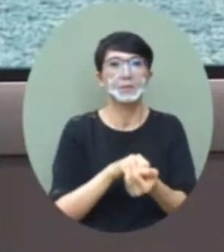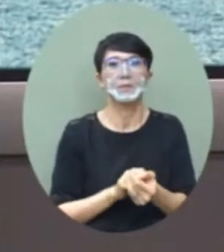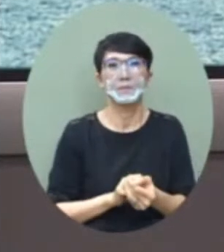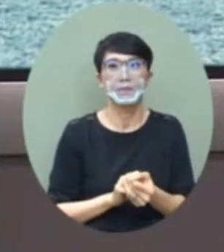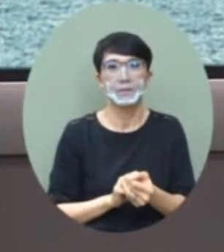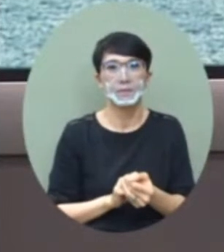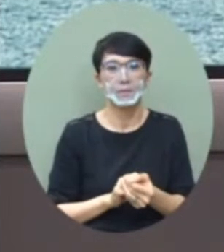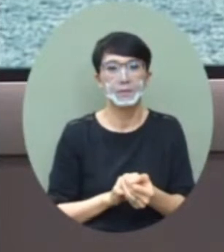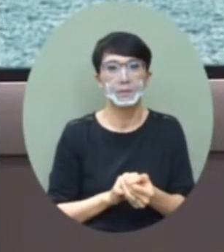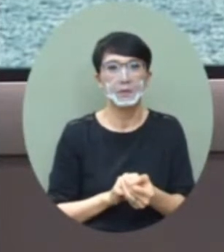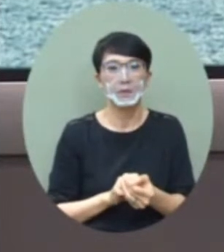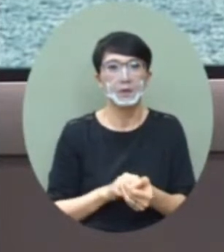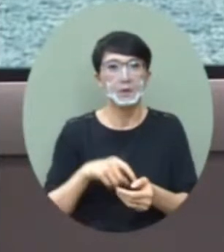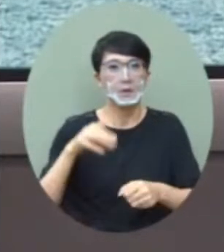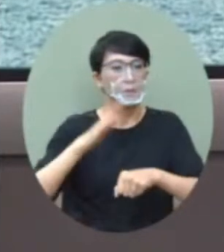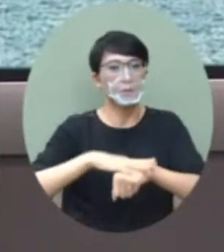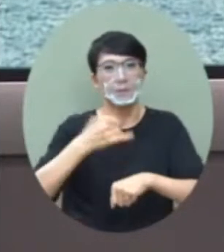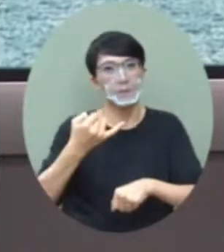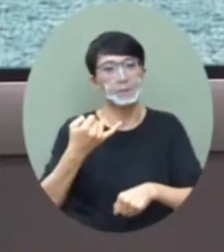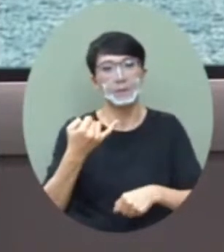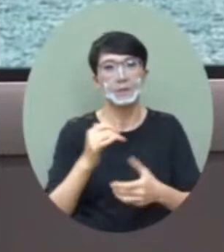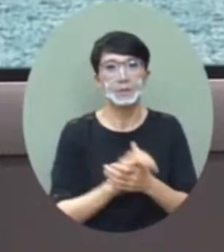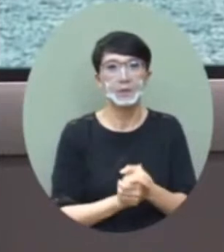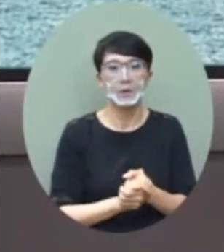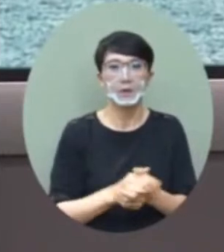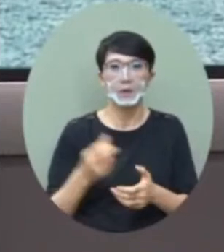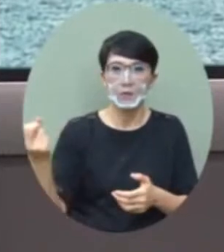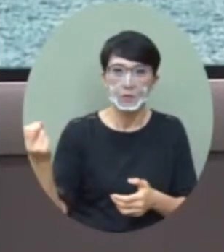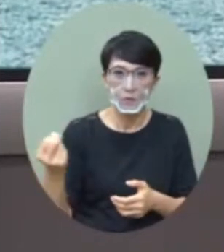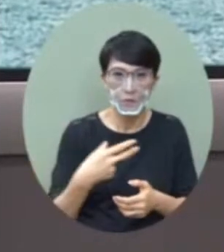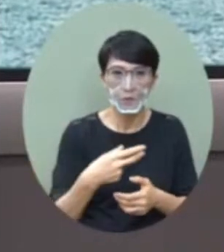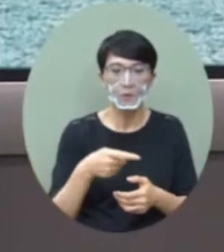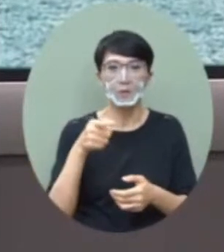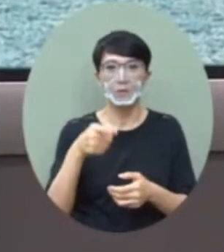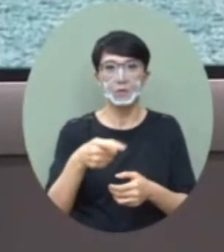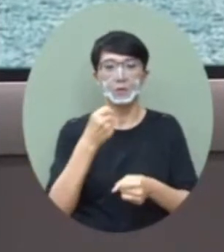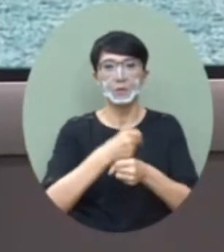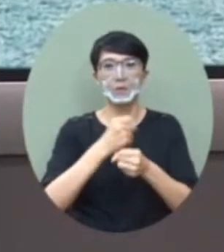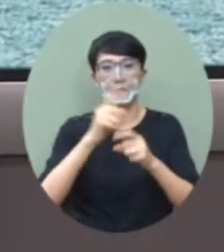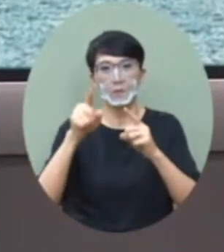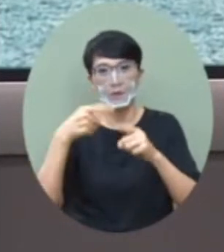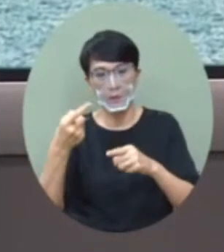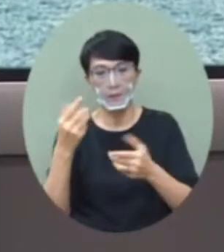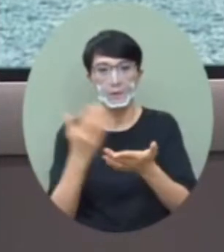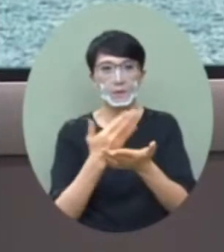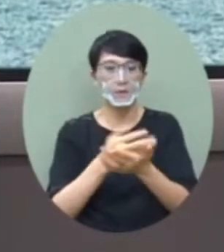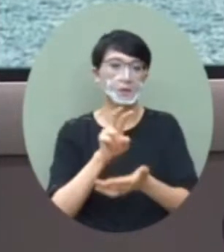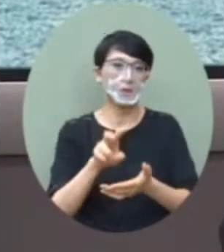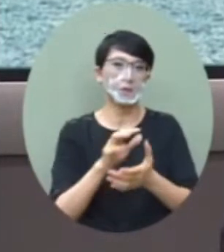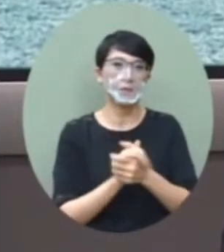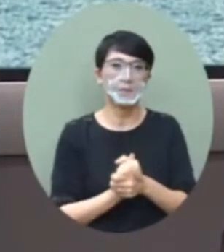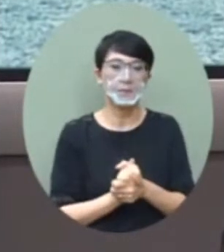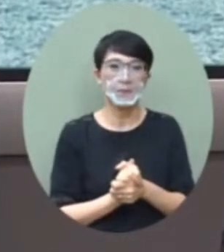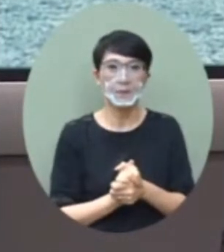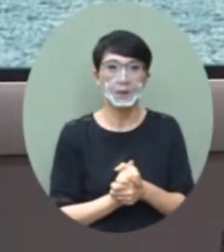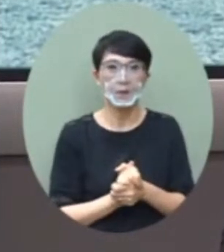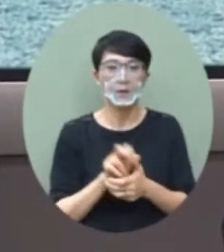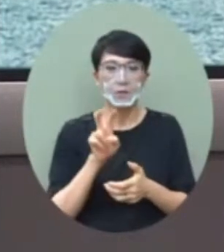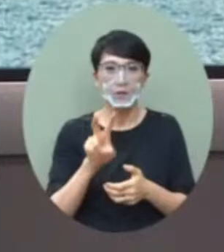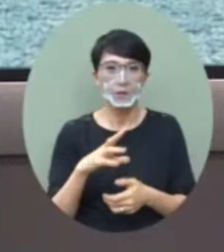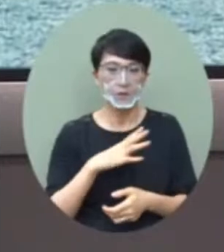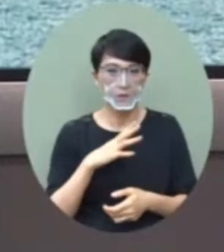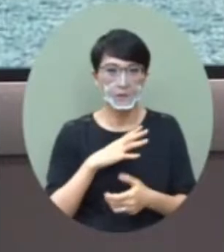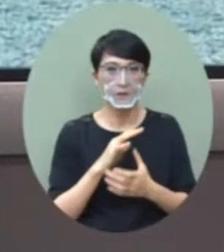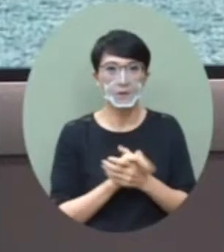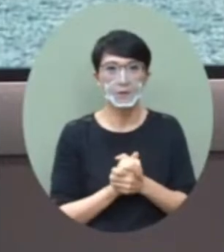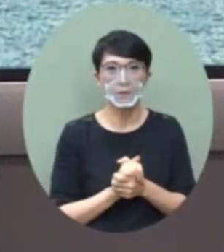can see very clearly from the uploaded image. And if we do not see any deliberate